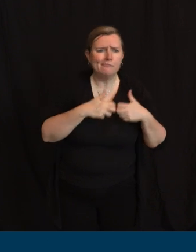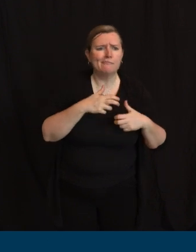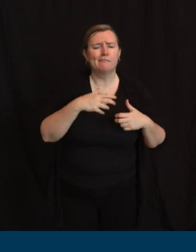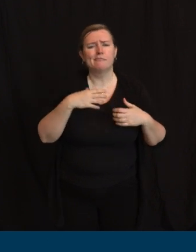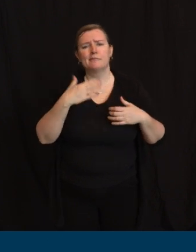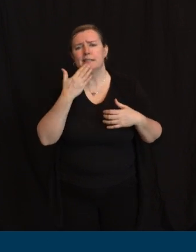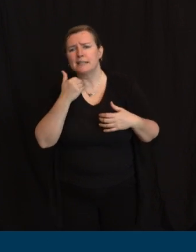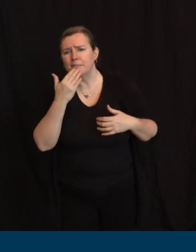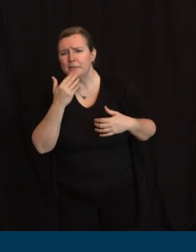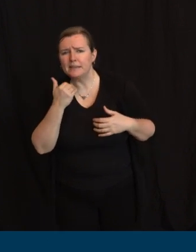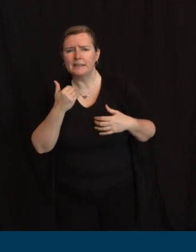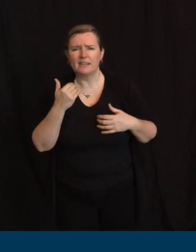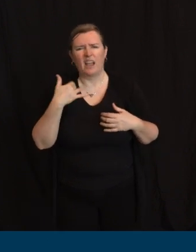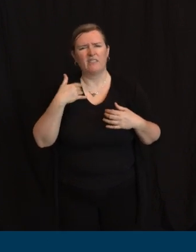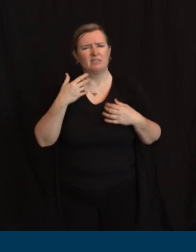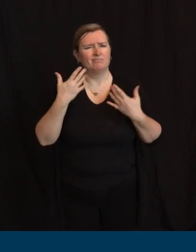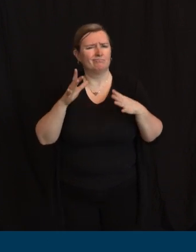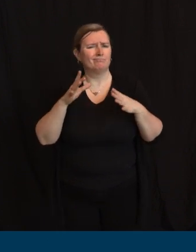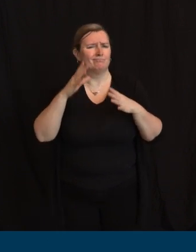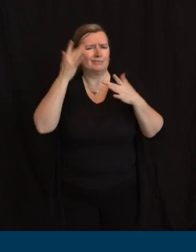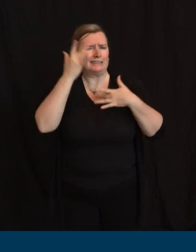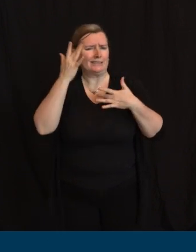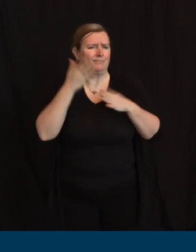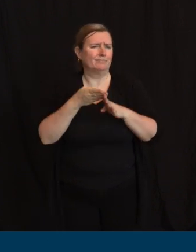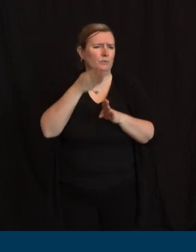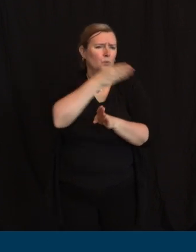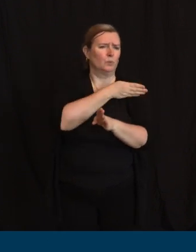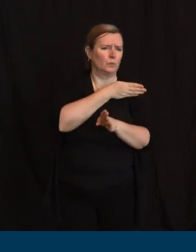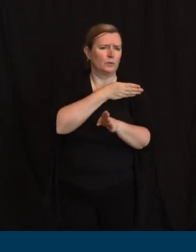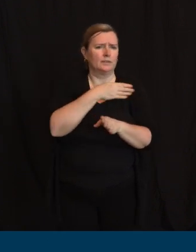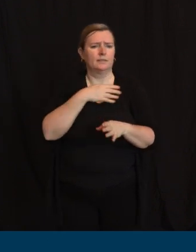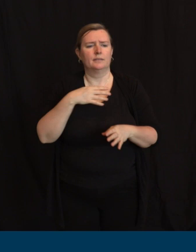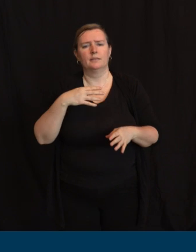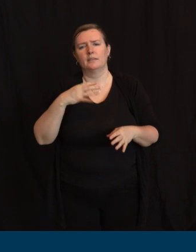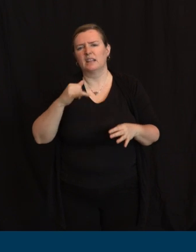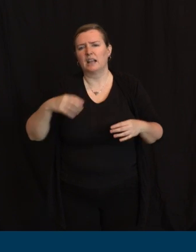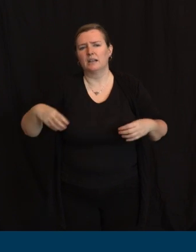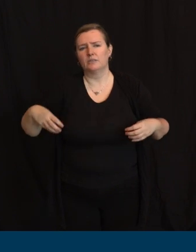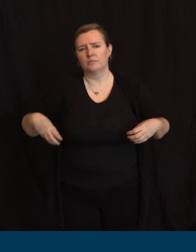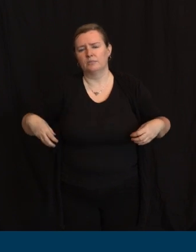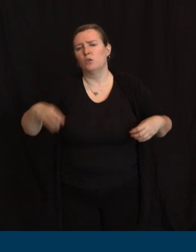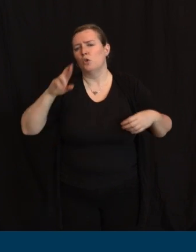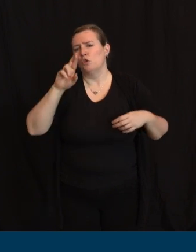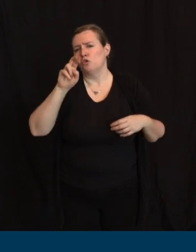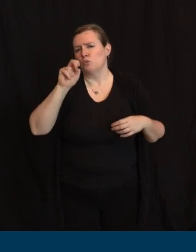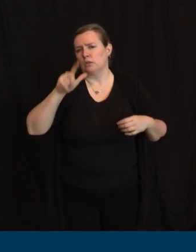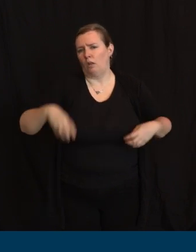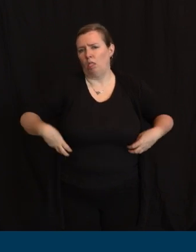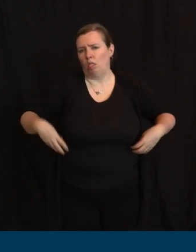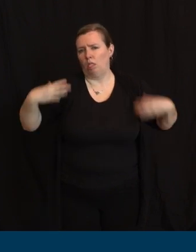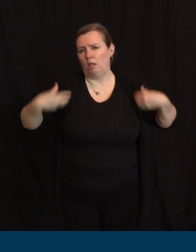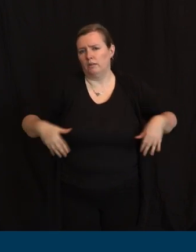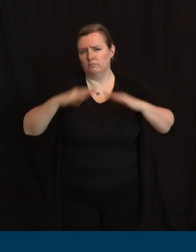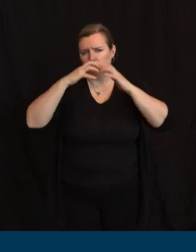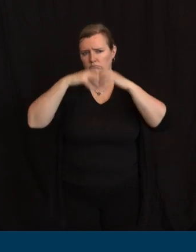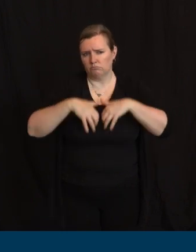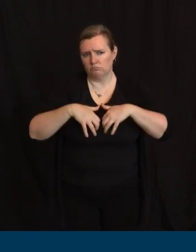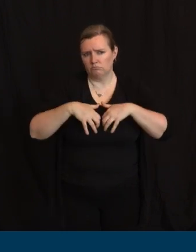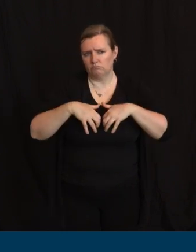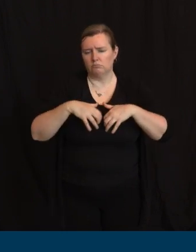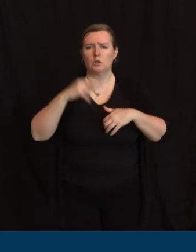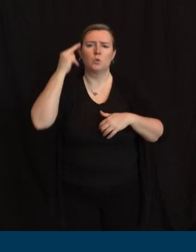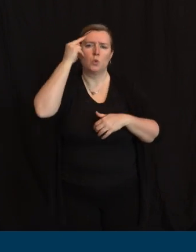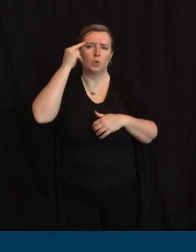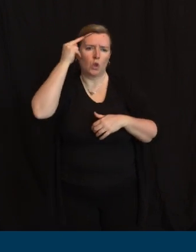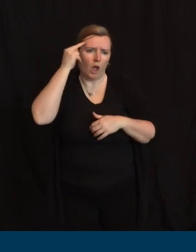other lung diseases, and renal disease, along with neurological disability and cancer as the